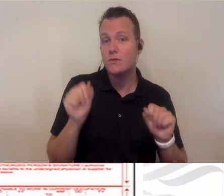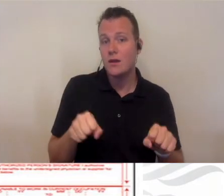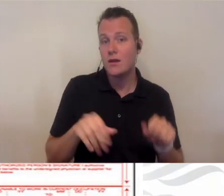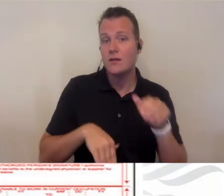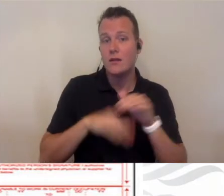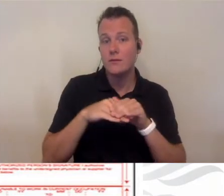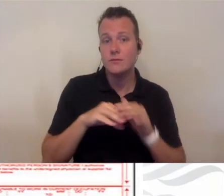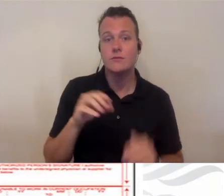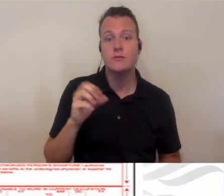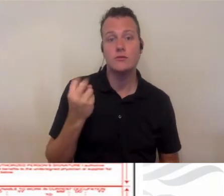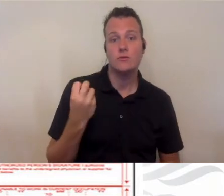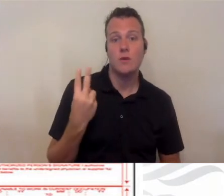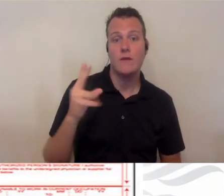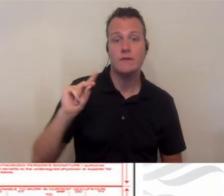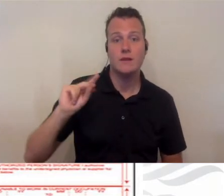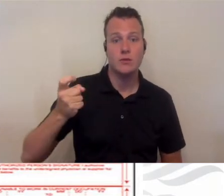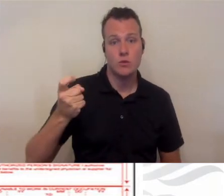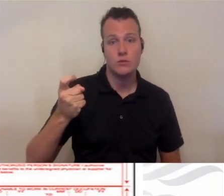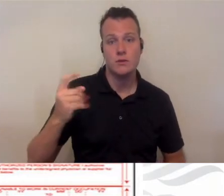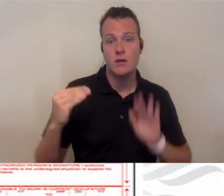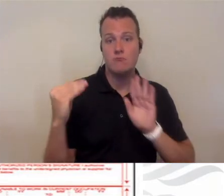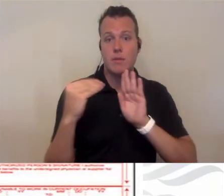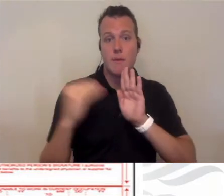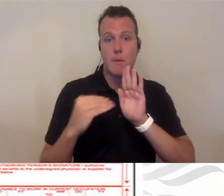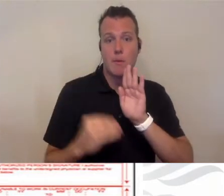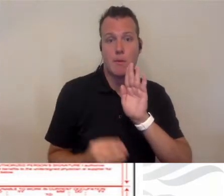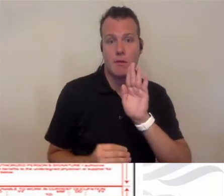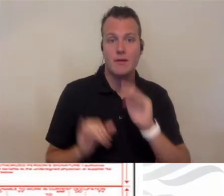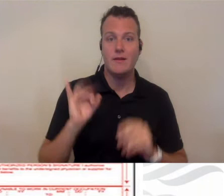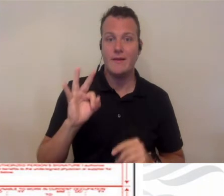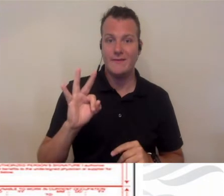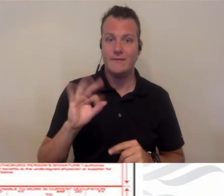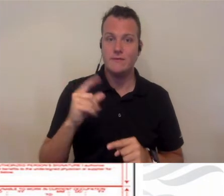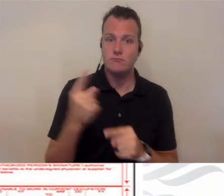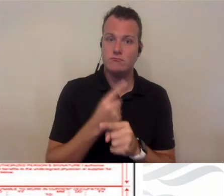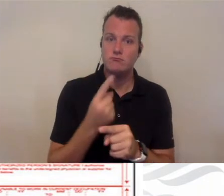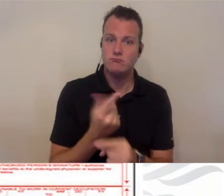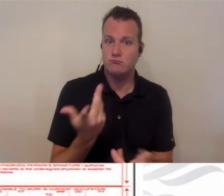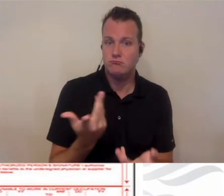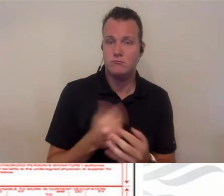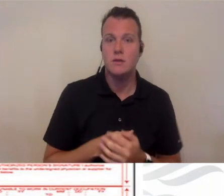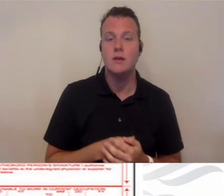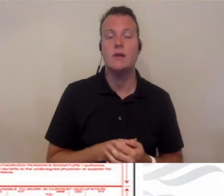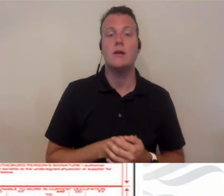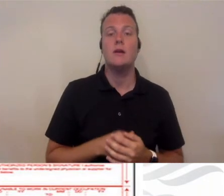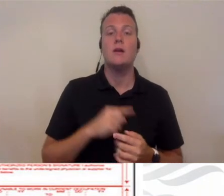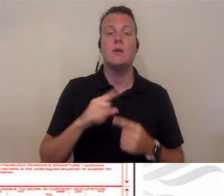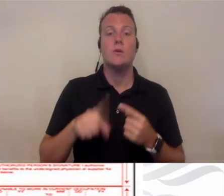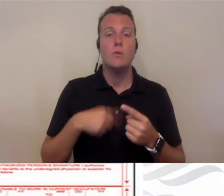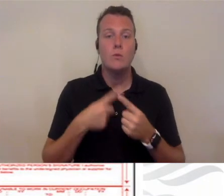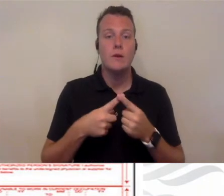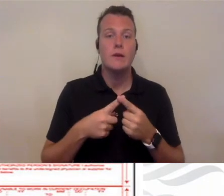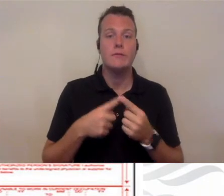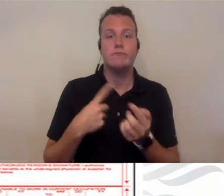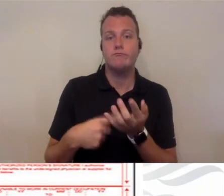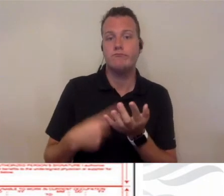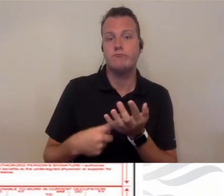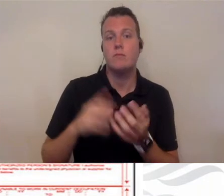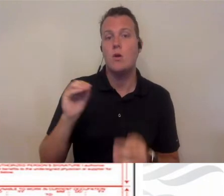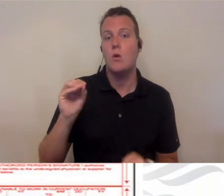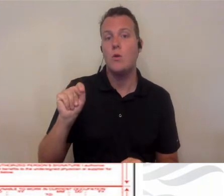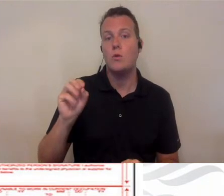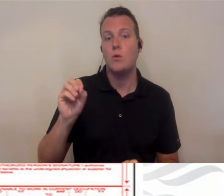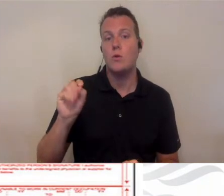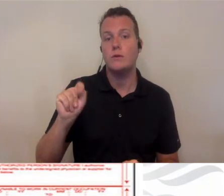12 diagnoses in there if that's what is applicable. When we start talking about like the ototoxicity